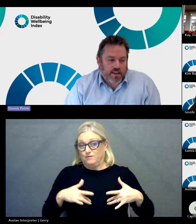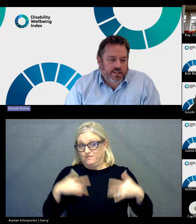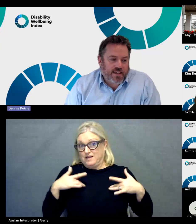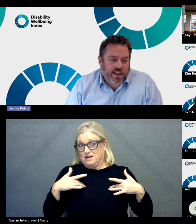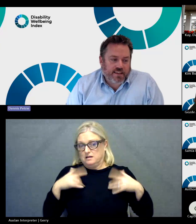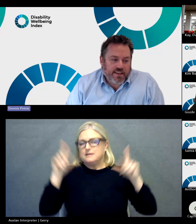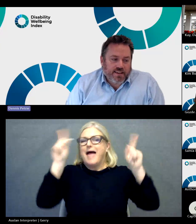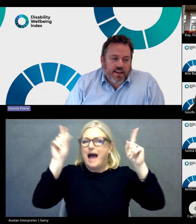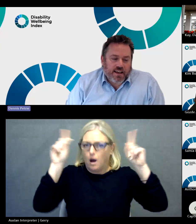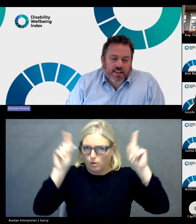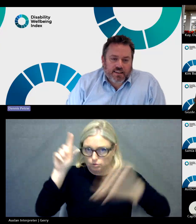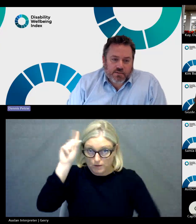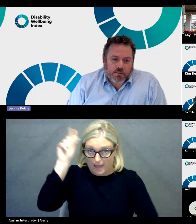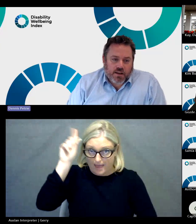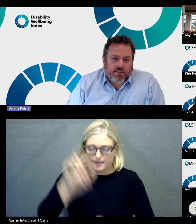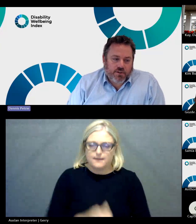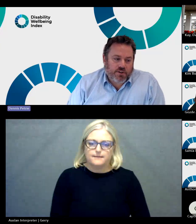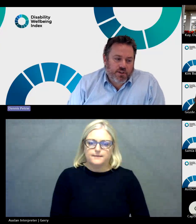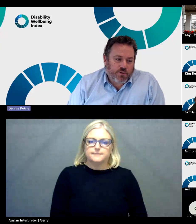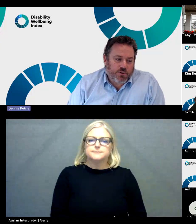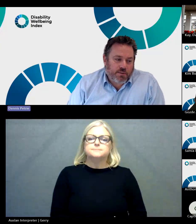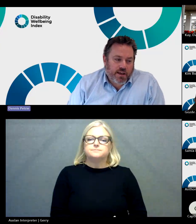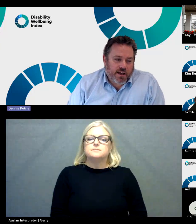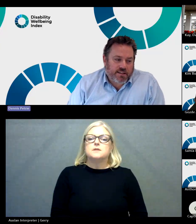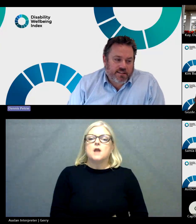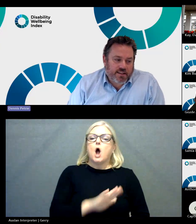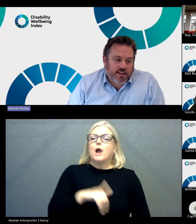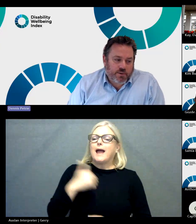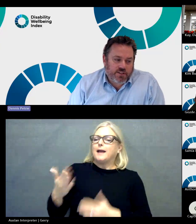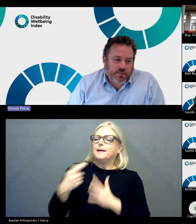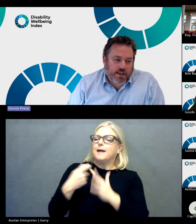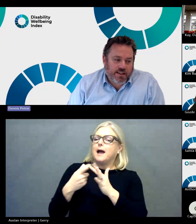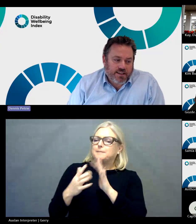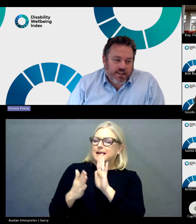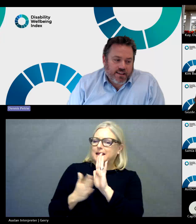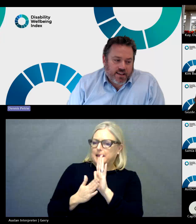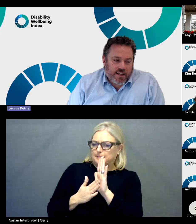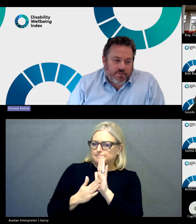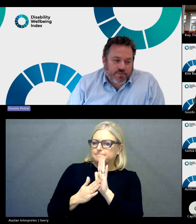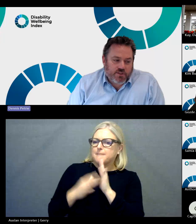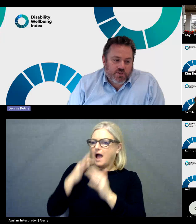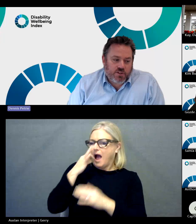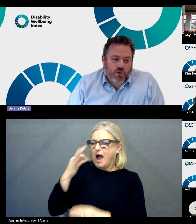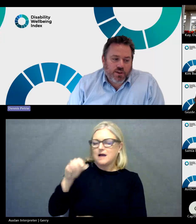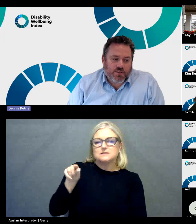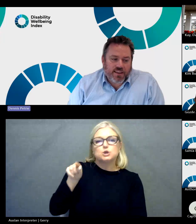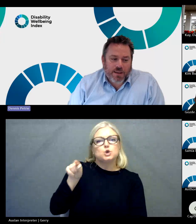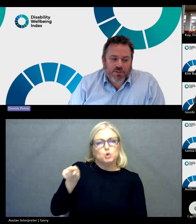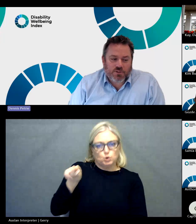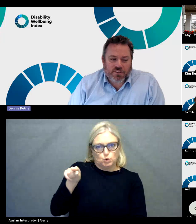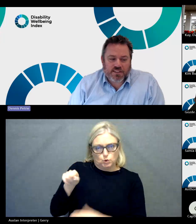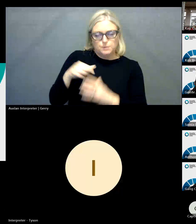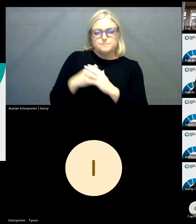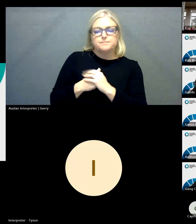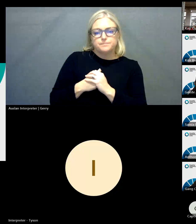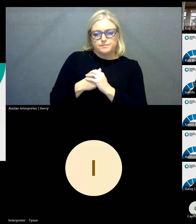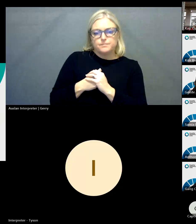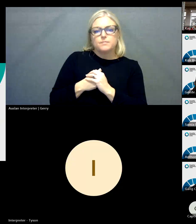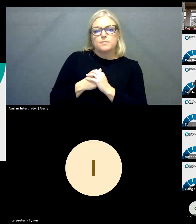Great, thanks, gang. Kim, I might throw to you about a question about interested to know if it captures